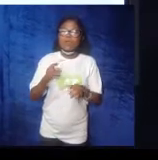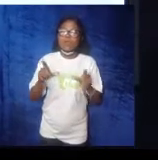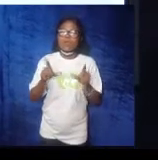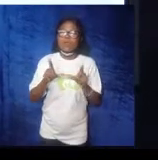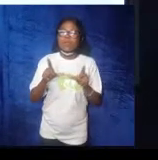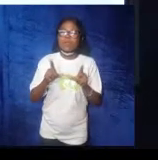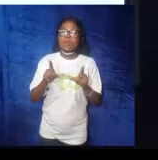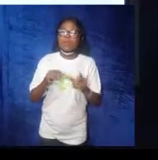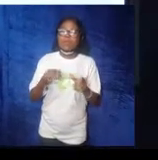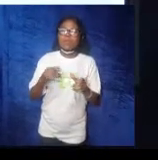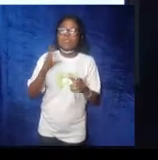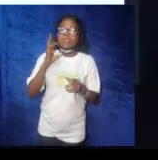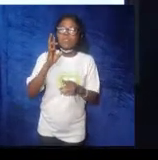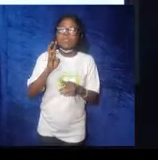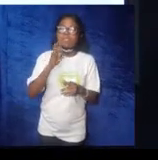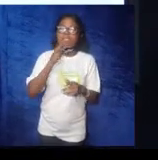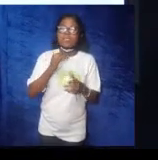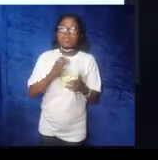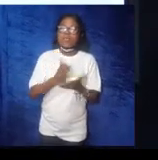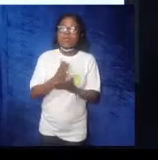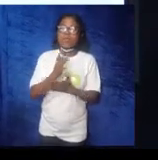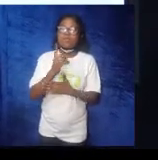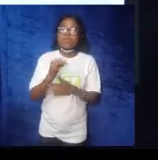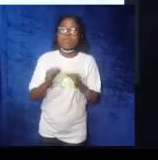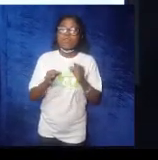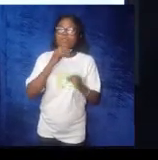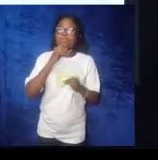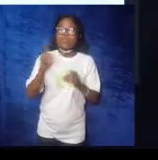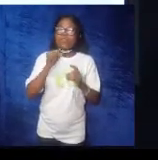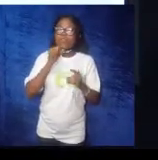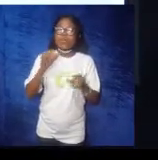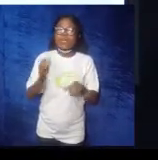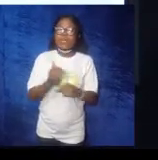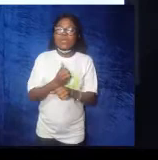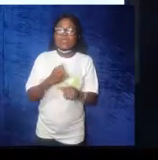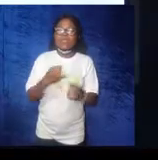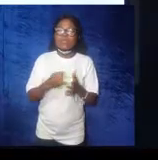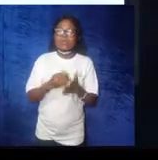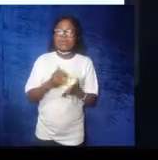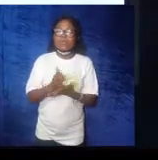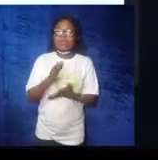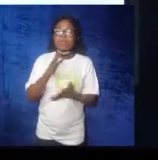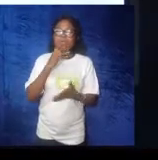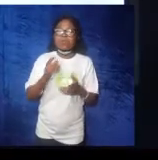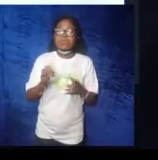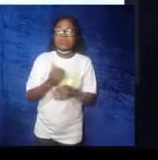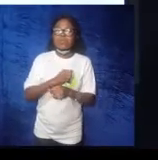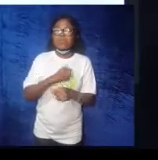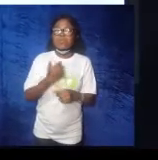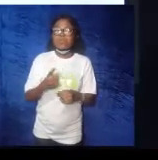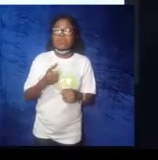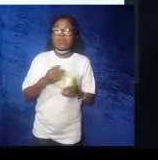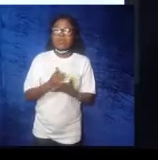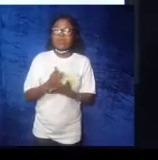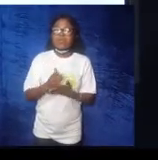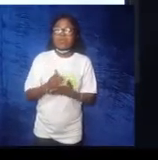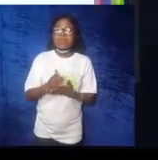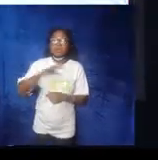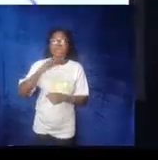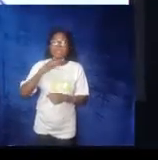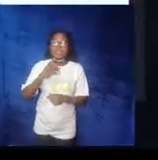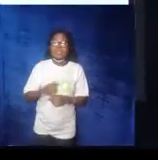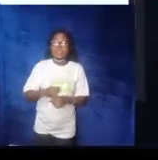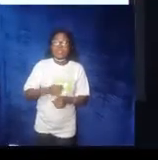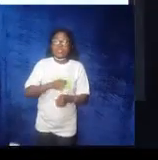below on the second level. So 6 is the correct one. If you did not get that one right, perhaps you will get the next